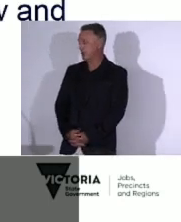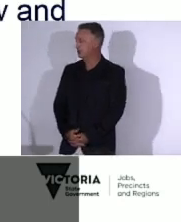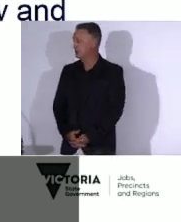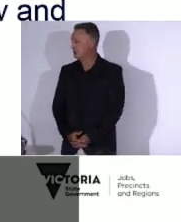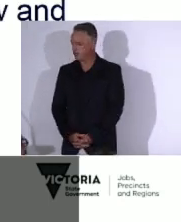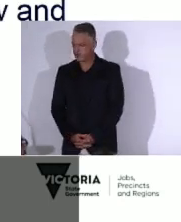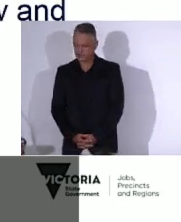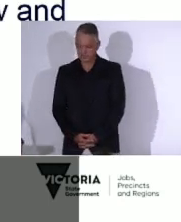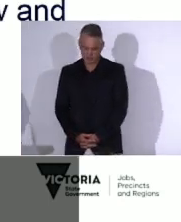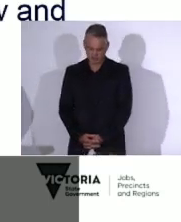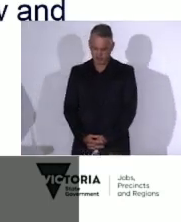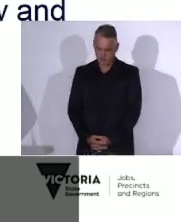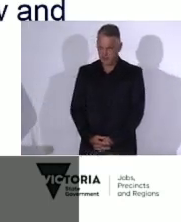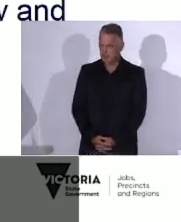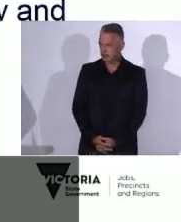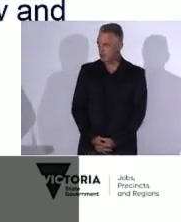drive in. Yeah.